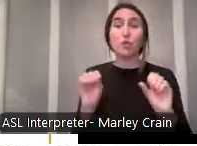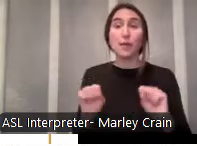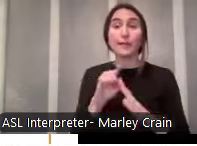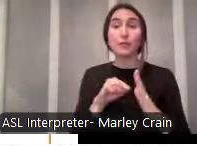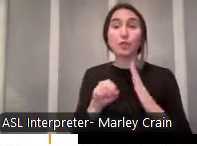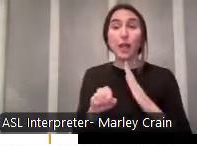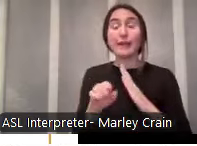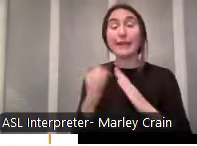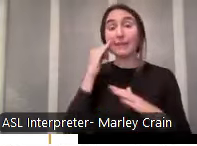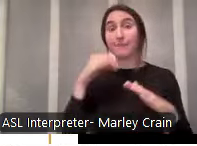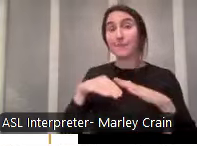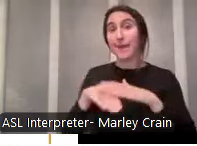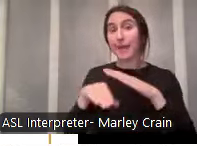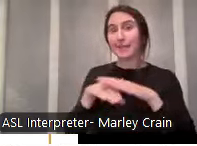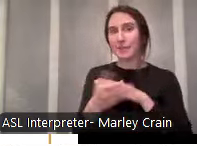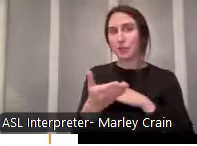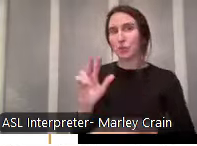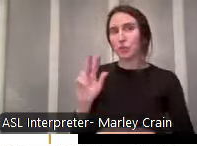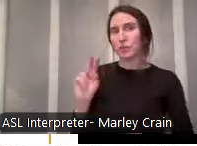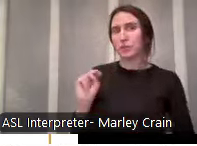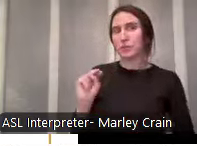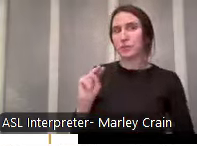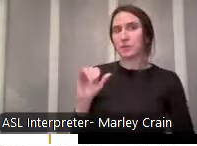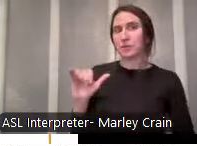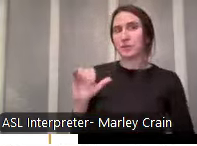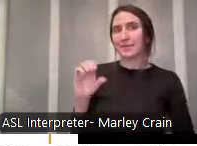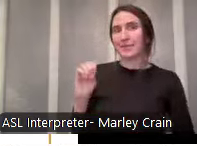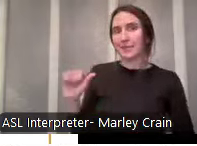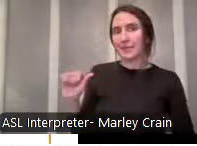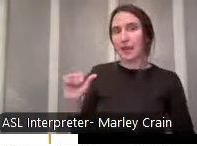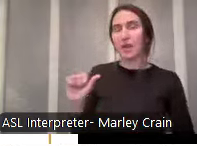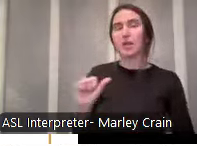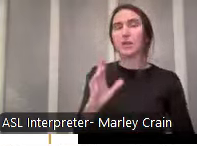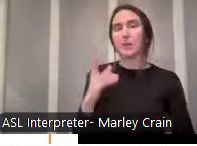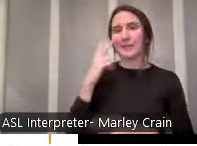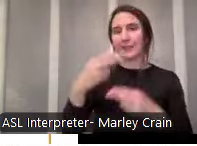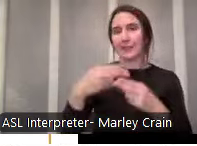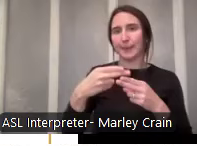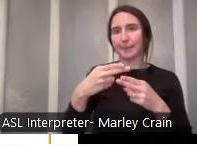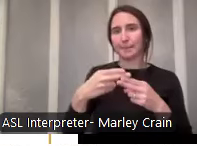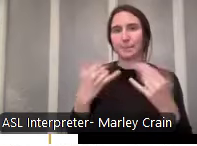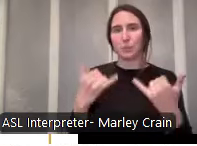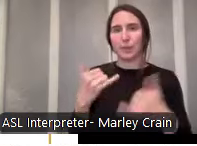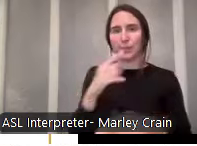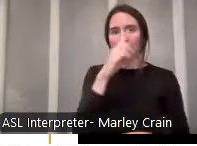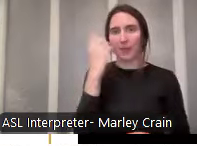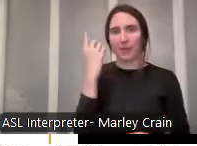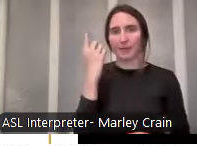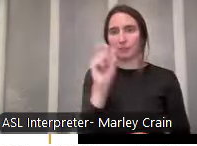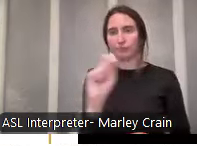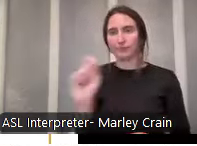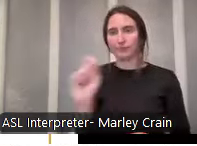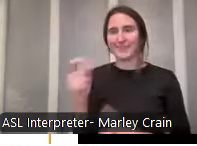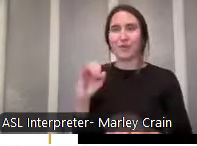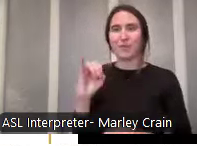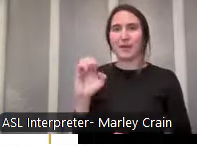to NICSA is they will eventually have the name. It's blacked out here because this is from a student's IEP,